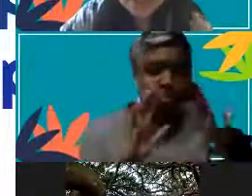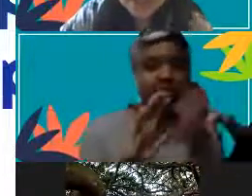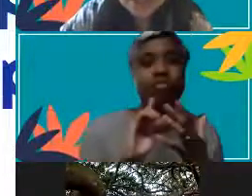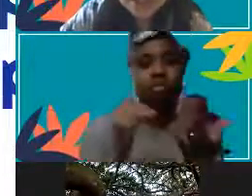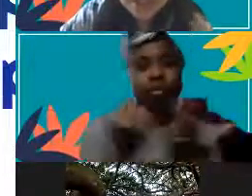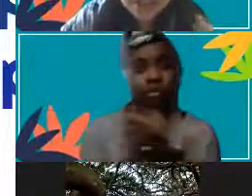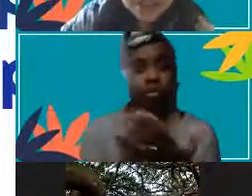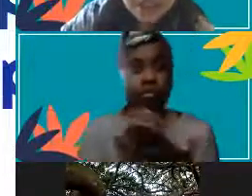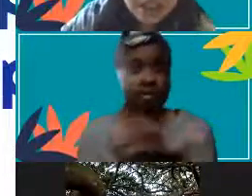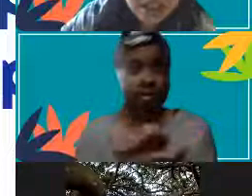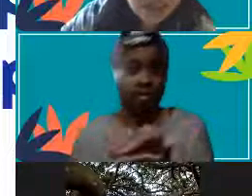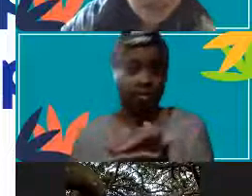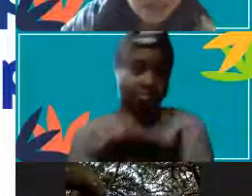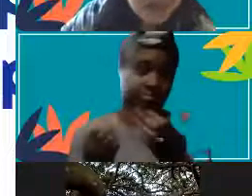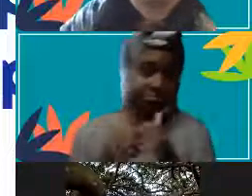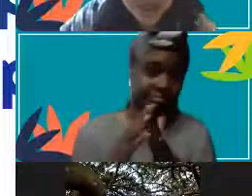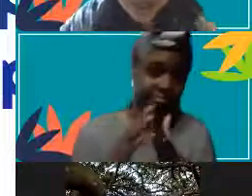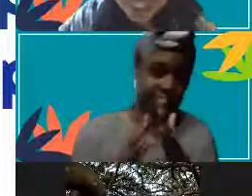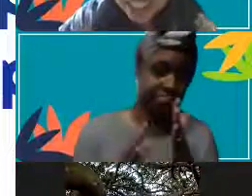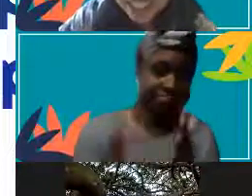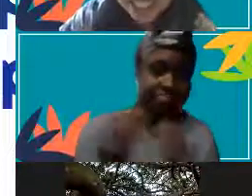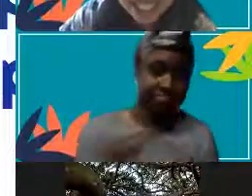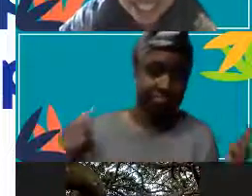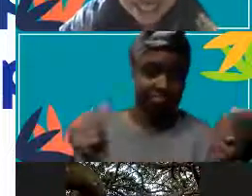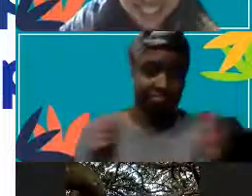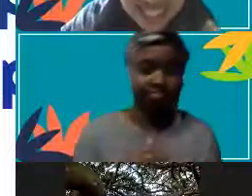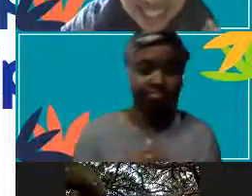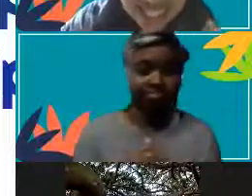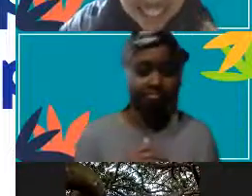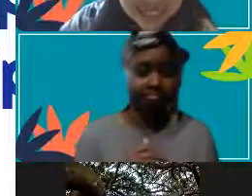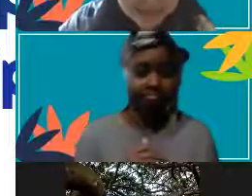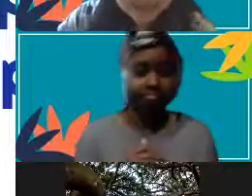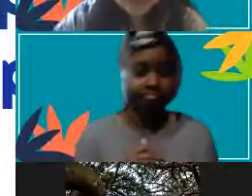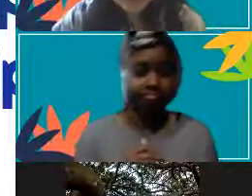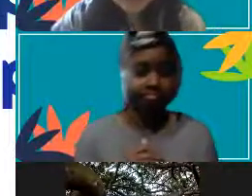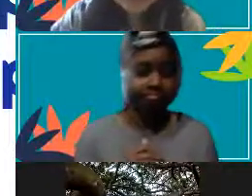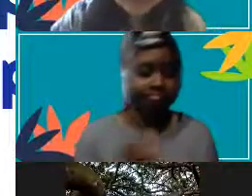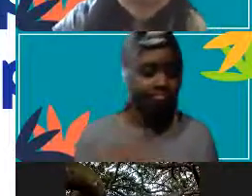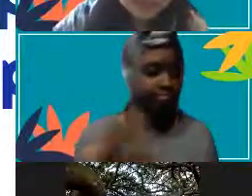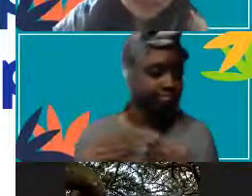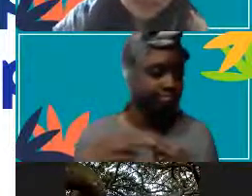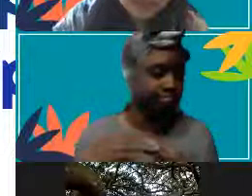frontline communities. Can we go to the next slide, please?